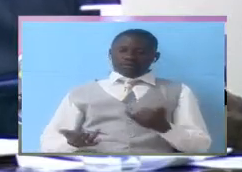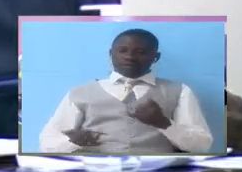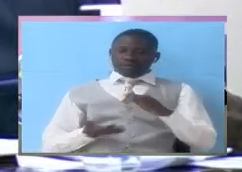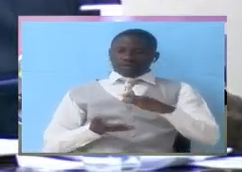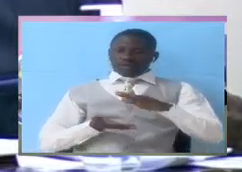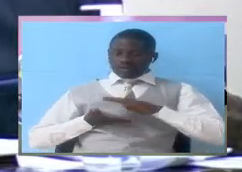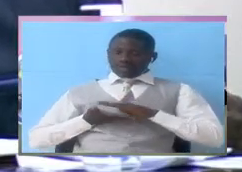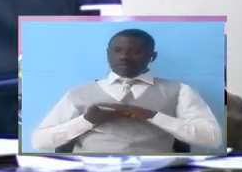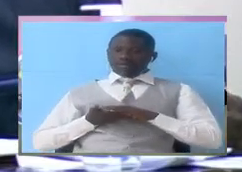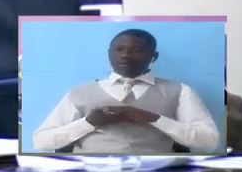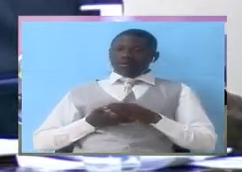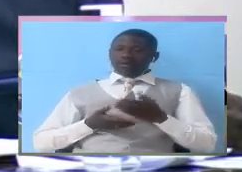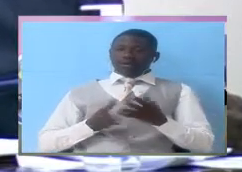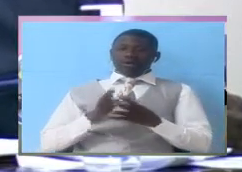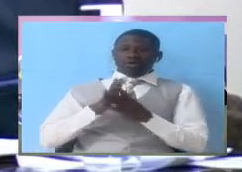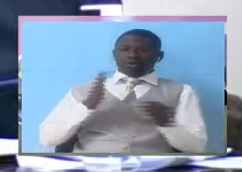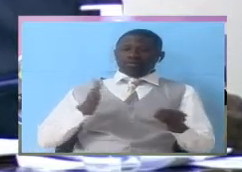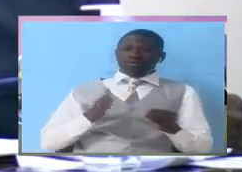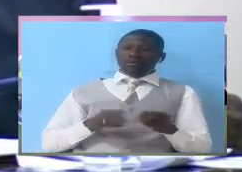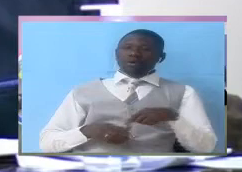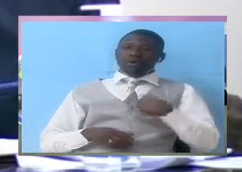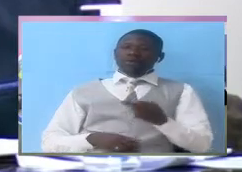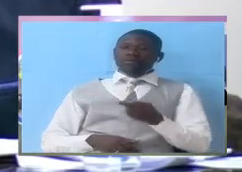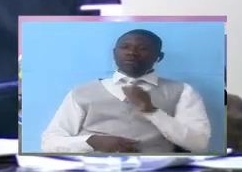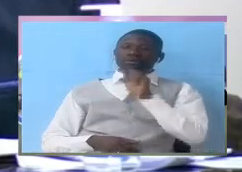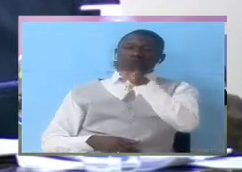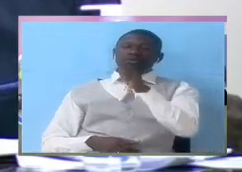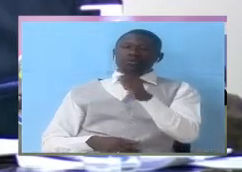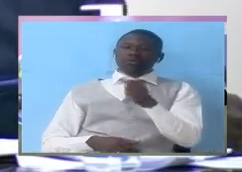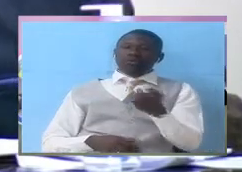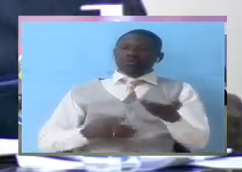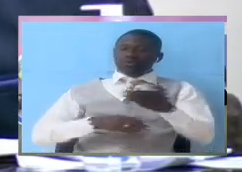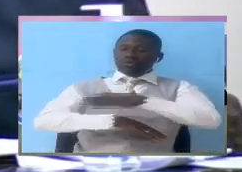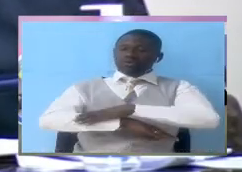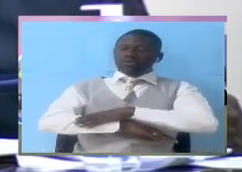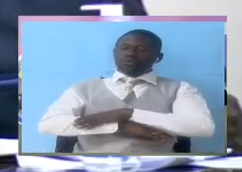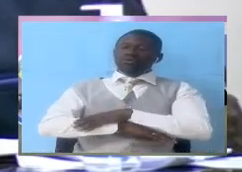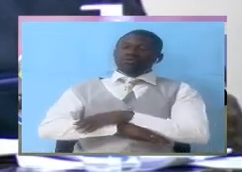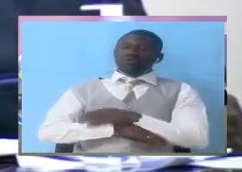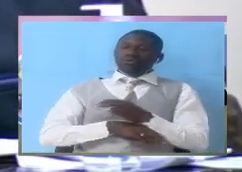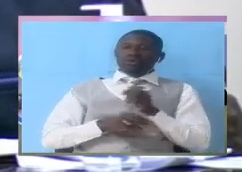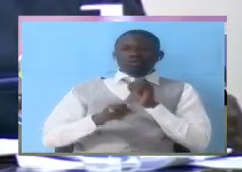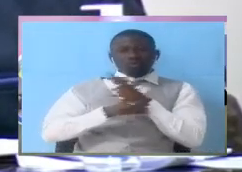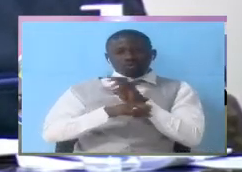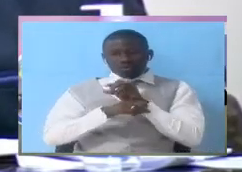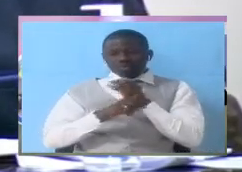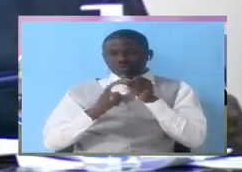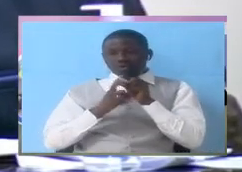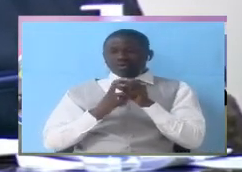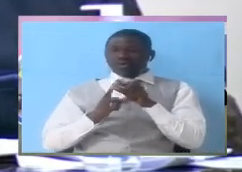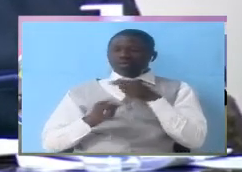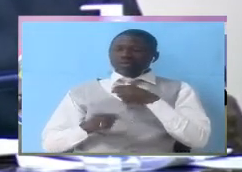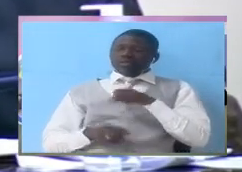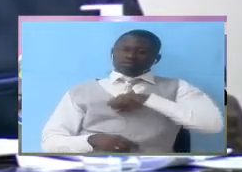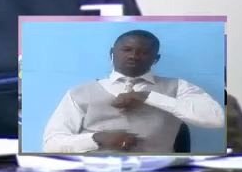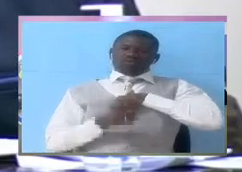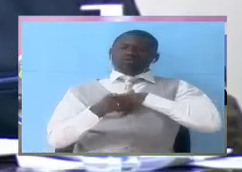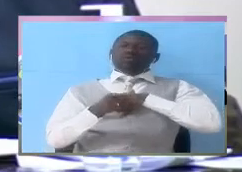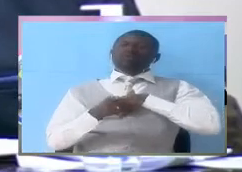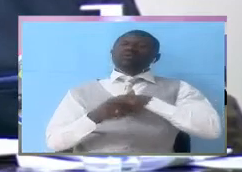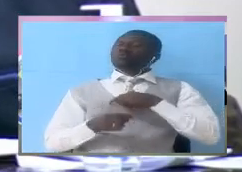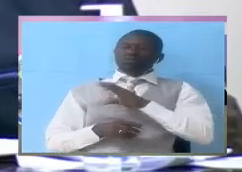your closing remarks. This is personal. We don't want to see it. We don't want to know what it is you're going